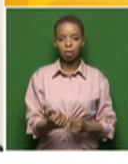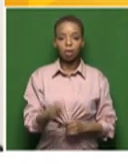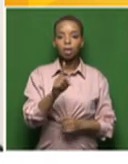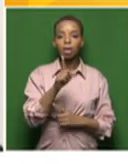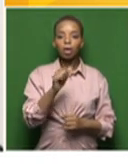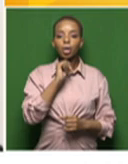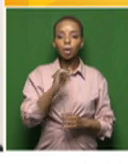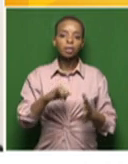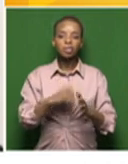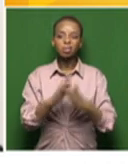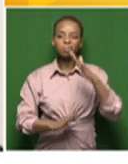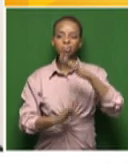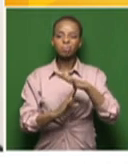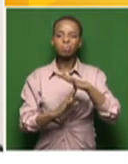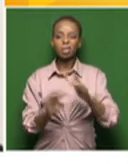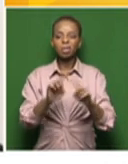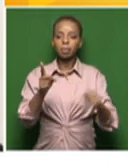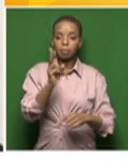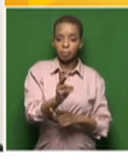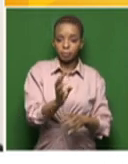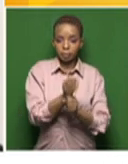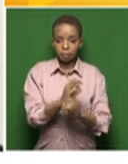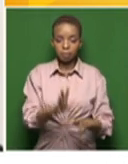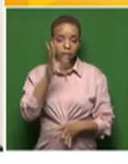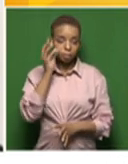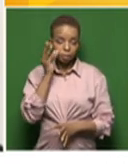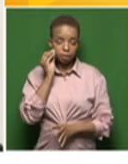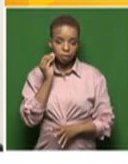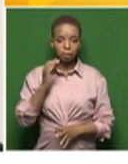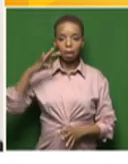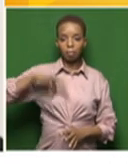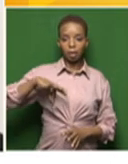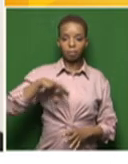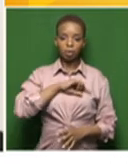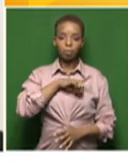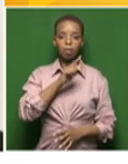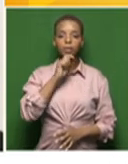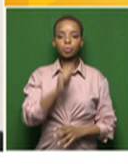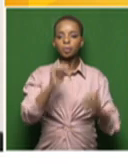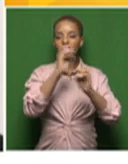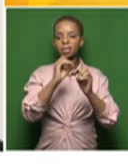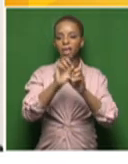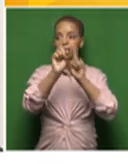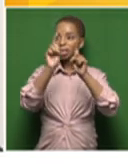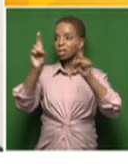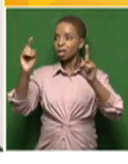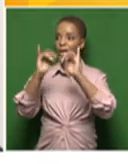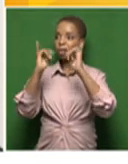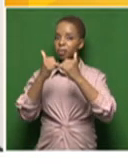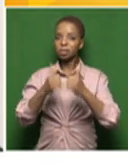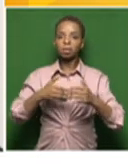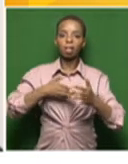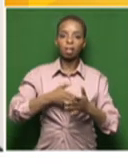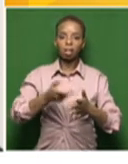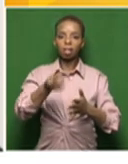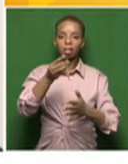it, but also start experiencing the benefits of it, because there's really nothing that's stopping companies from using this. And in companies that are